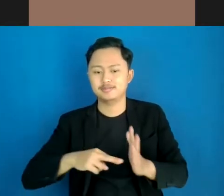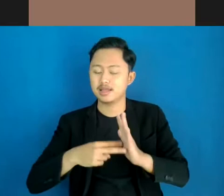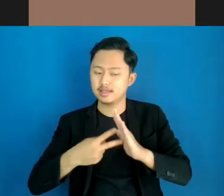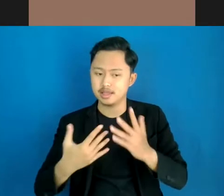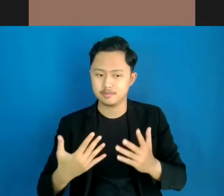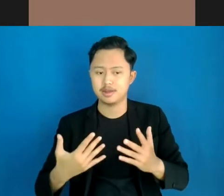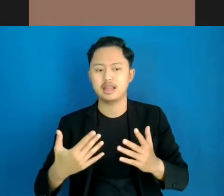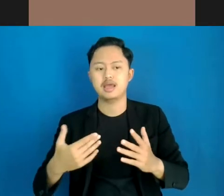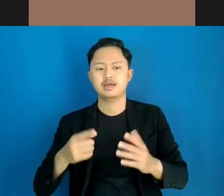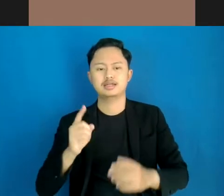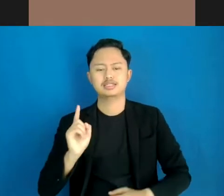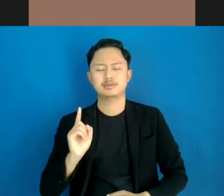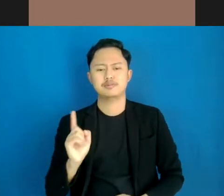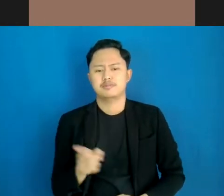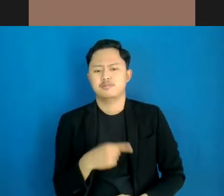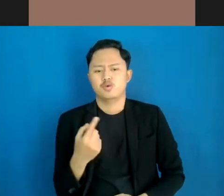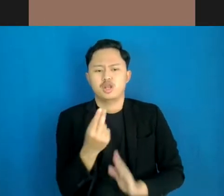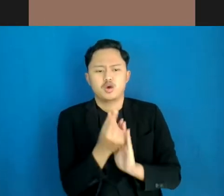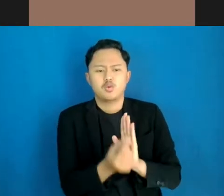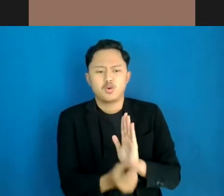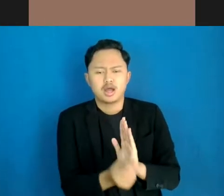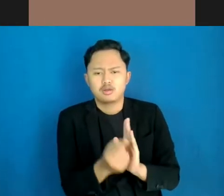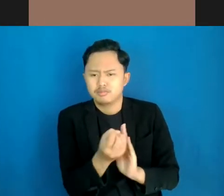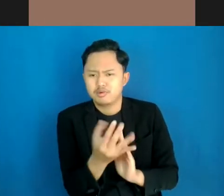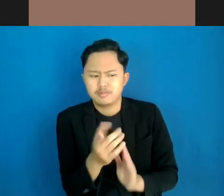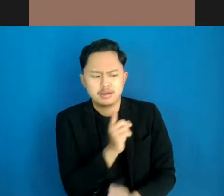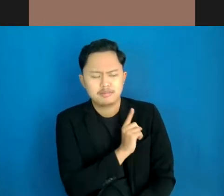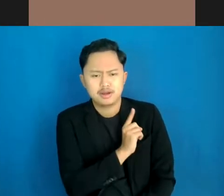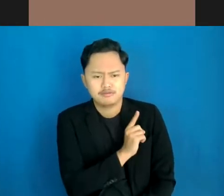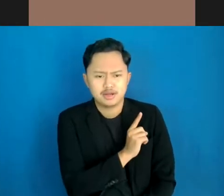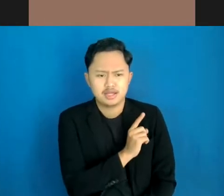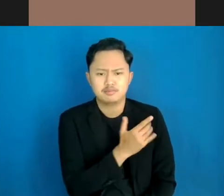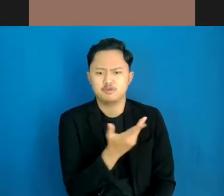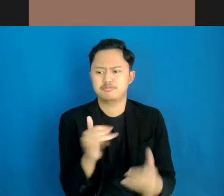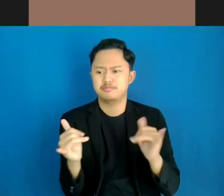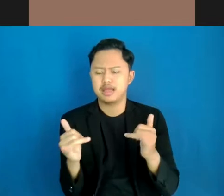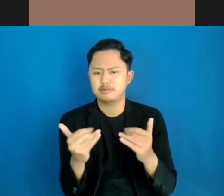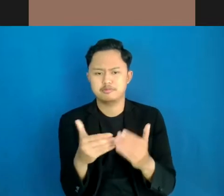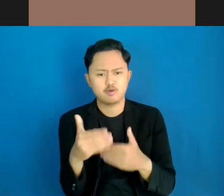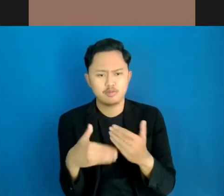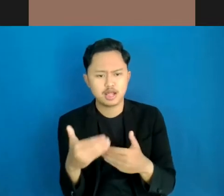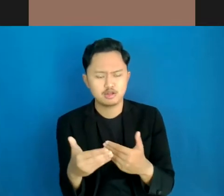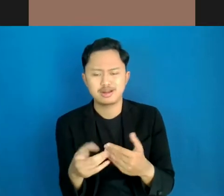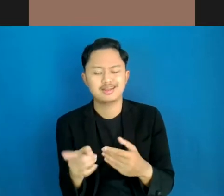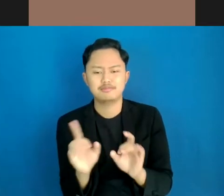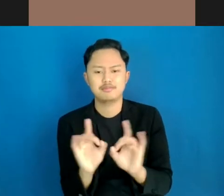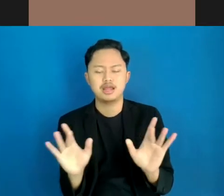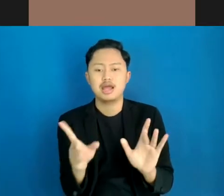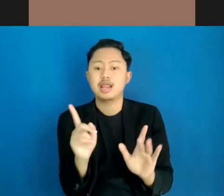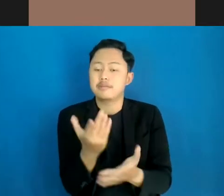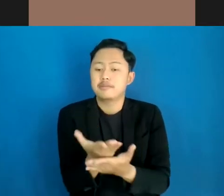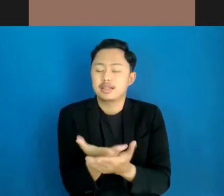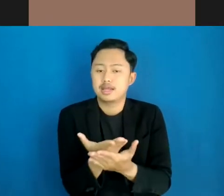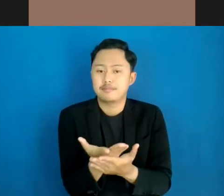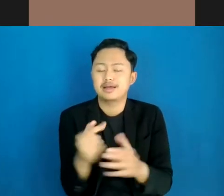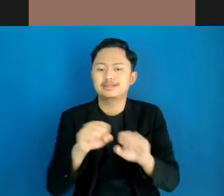because bringing finance for private sectors is completely, for private operators, is completely different. That requires an